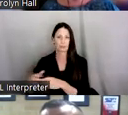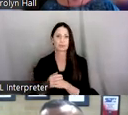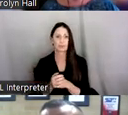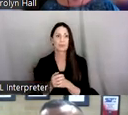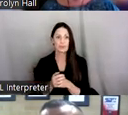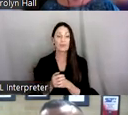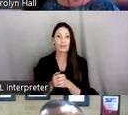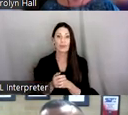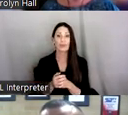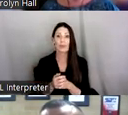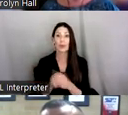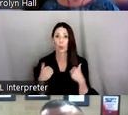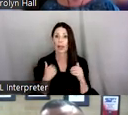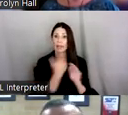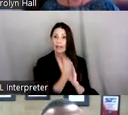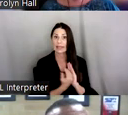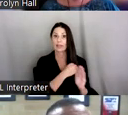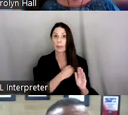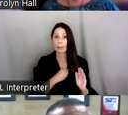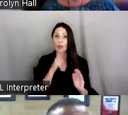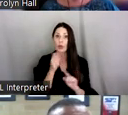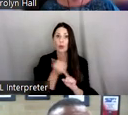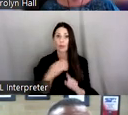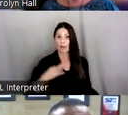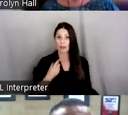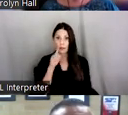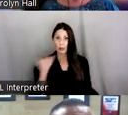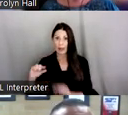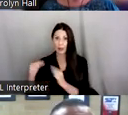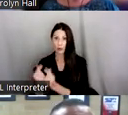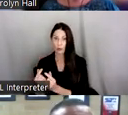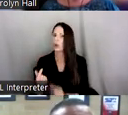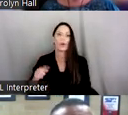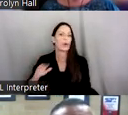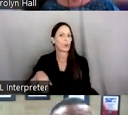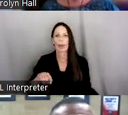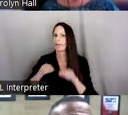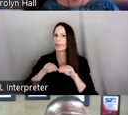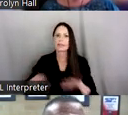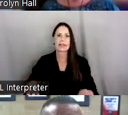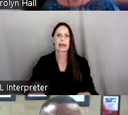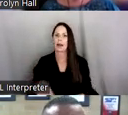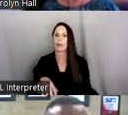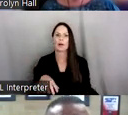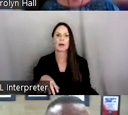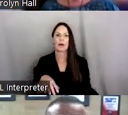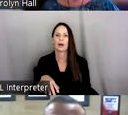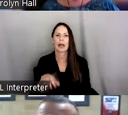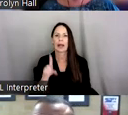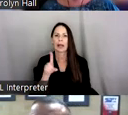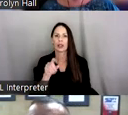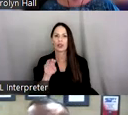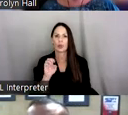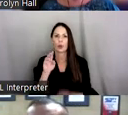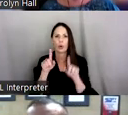So we do have the list of members who volunteered for that group. We have not sent out a doodle poll to get that first one scheduled. The